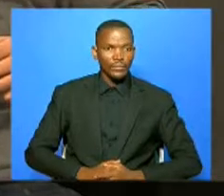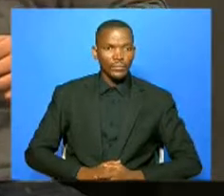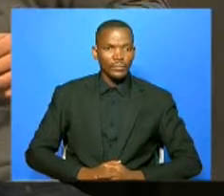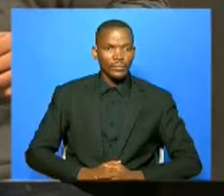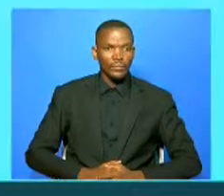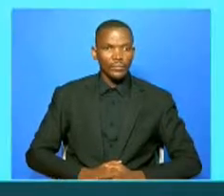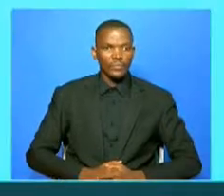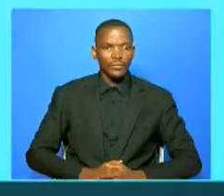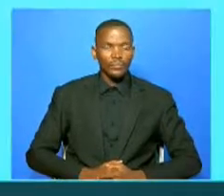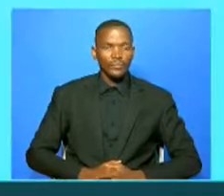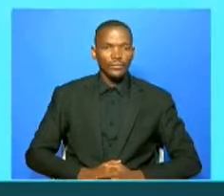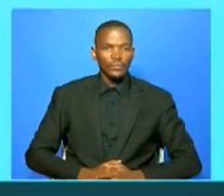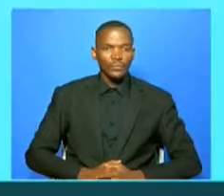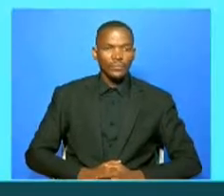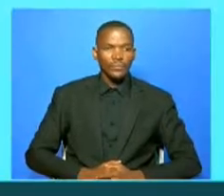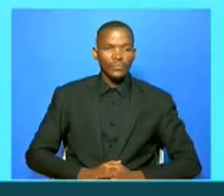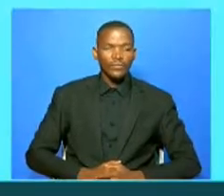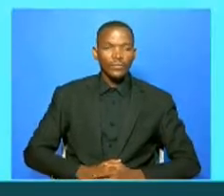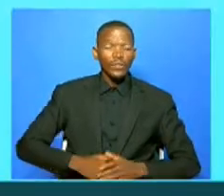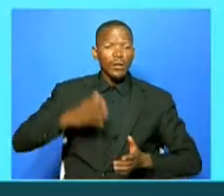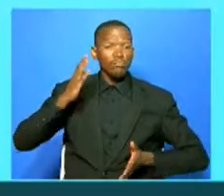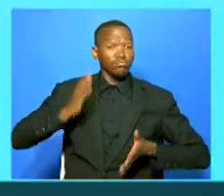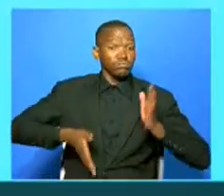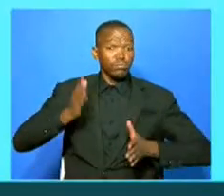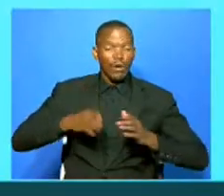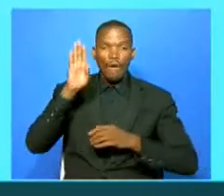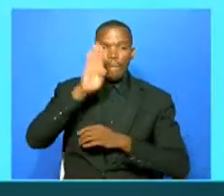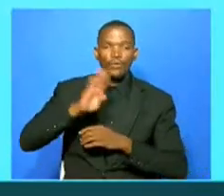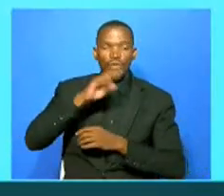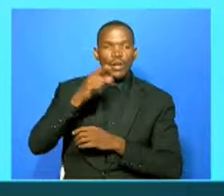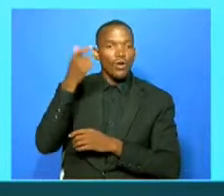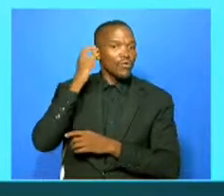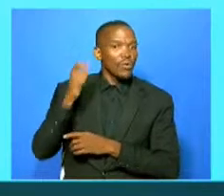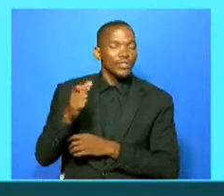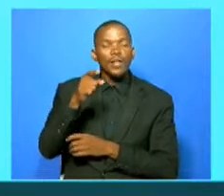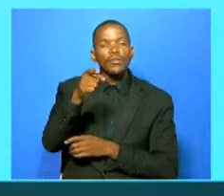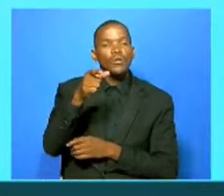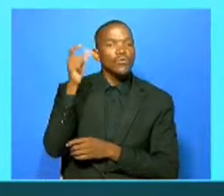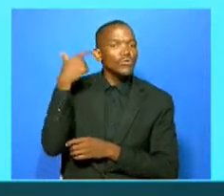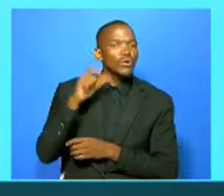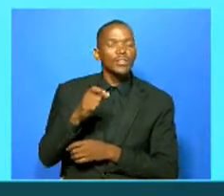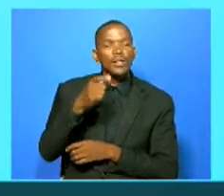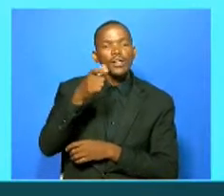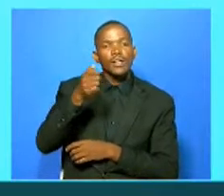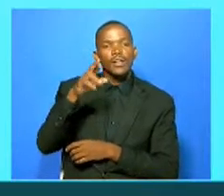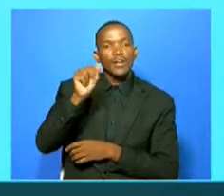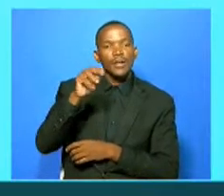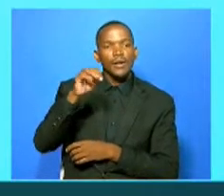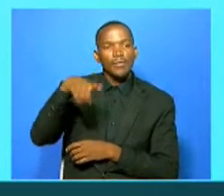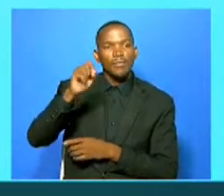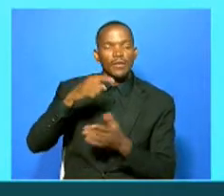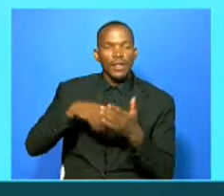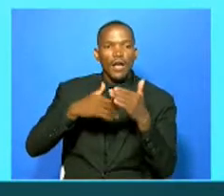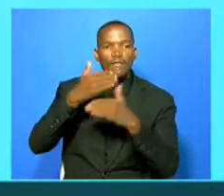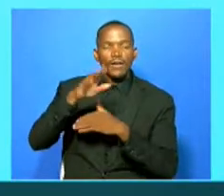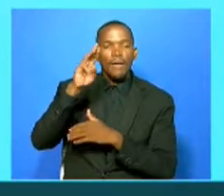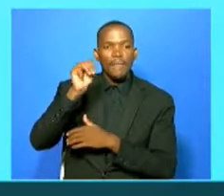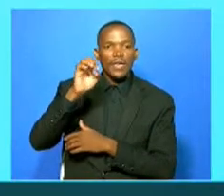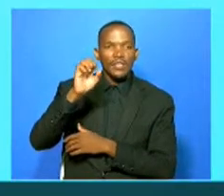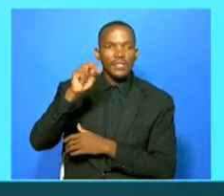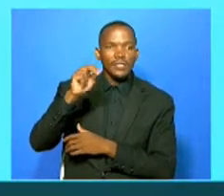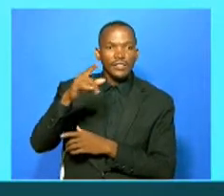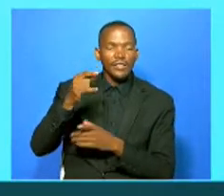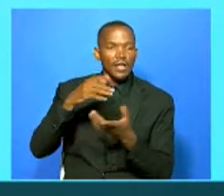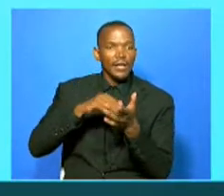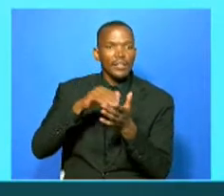Gaborone. Lebelo la Botswana Golden Grand Prix le tla tshegetswa gape morago ga gore Botswana National Sport Commission, Botswana